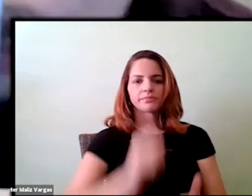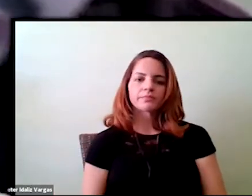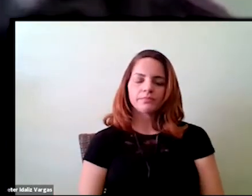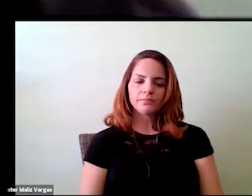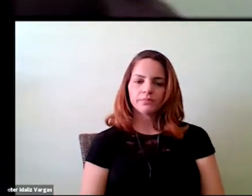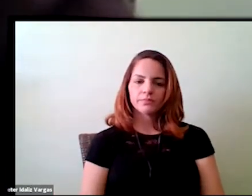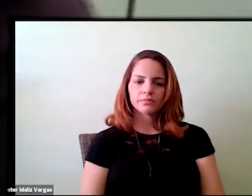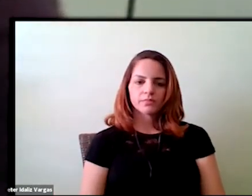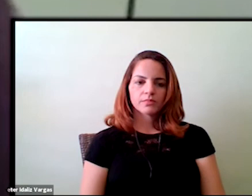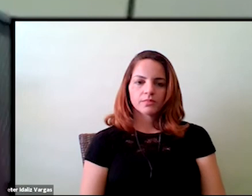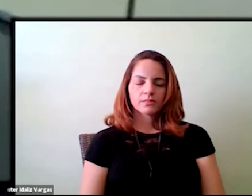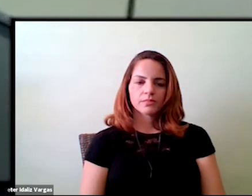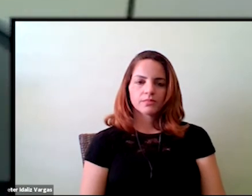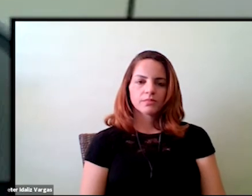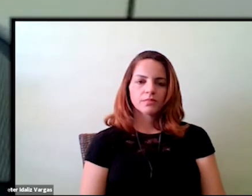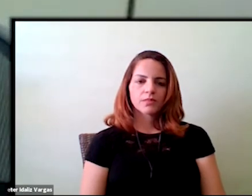Okay.